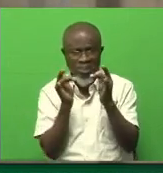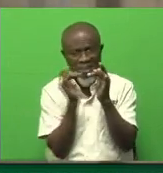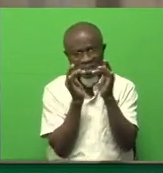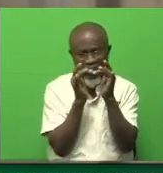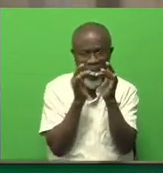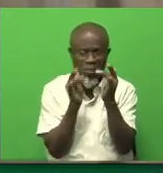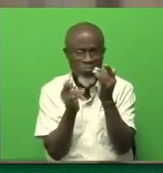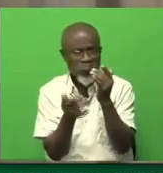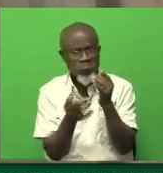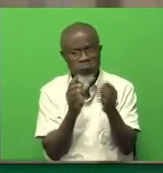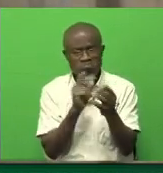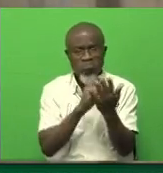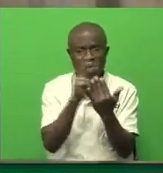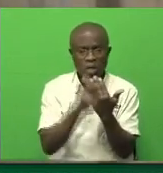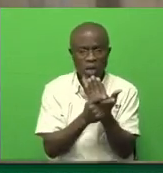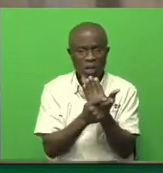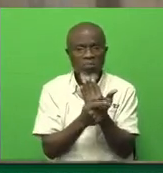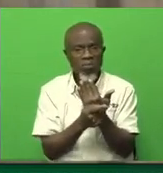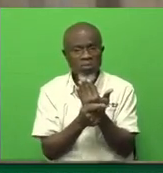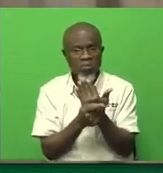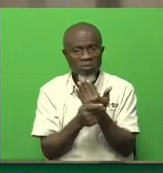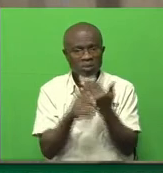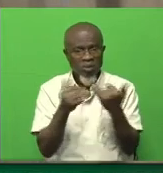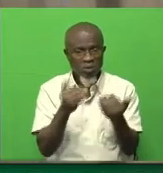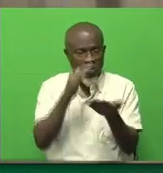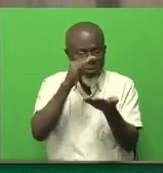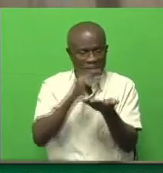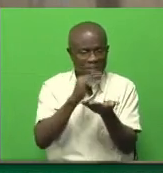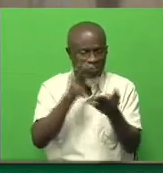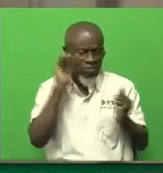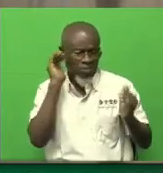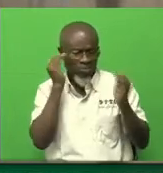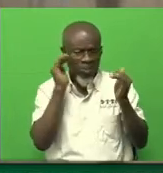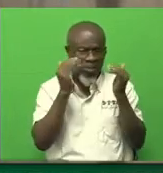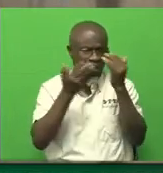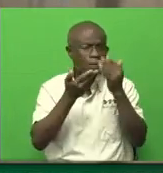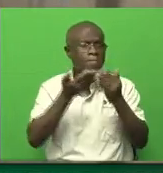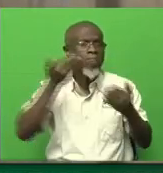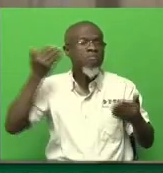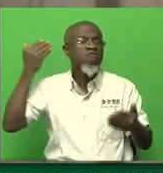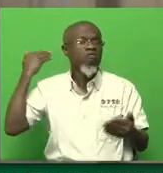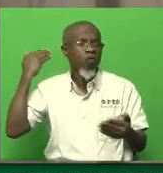inefficient and responsible for the learning loss that you are now lamenting